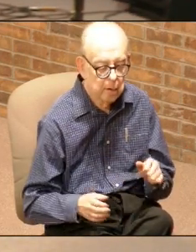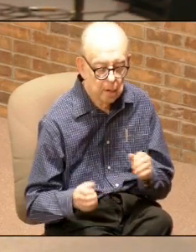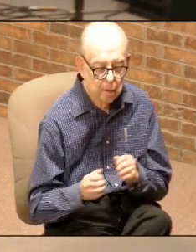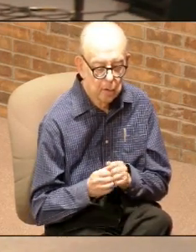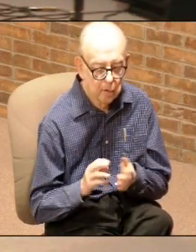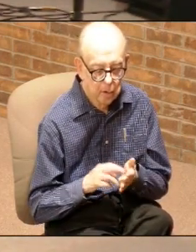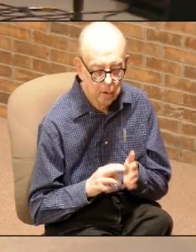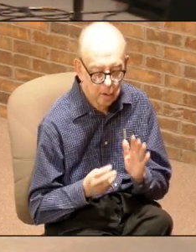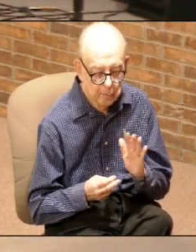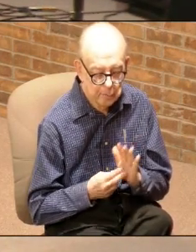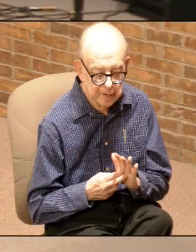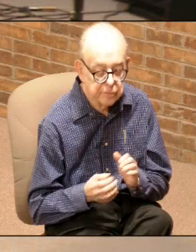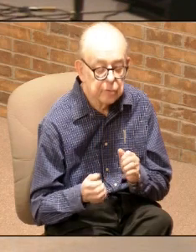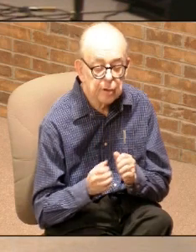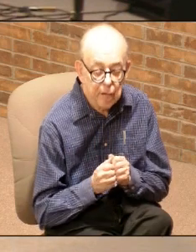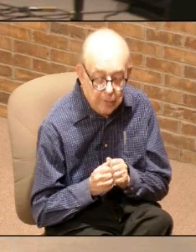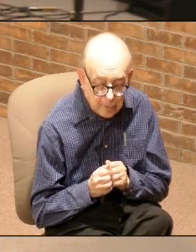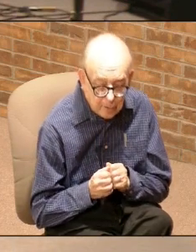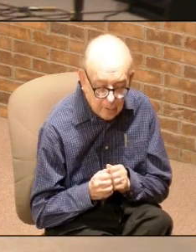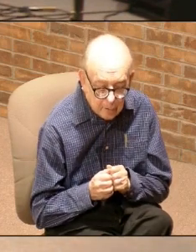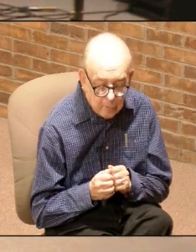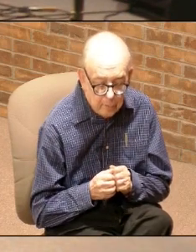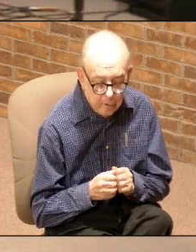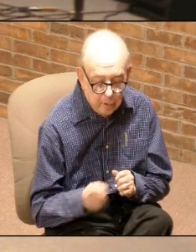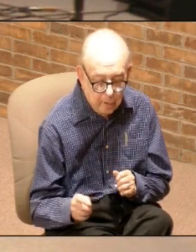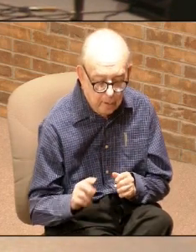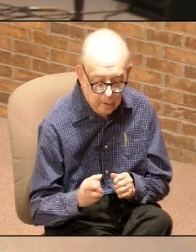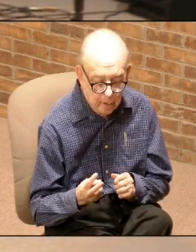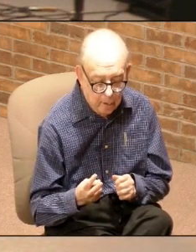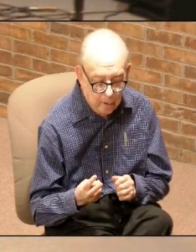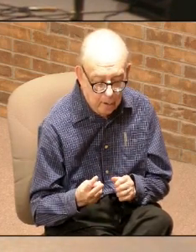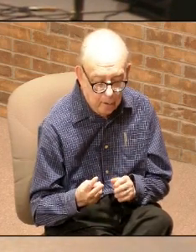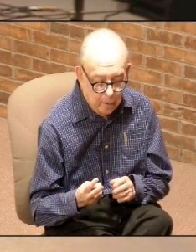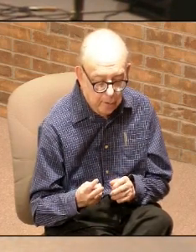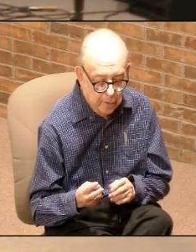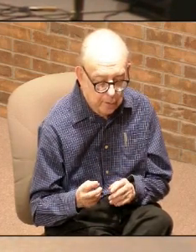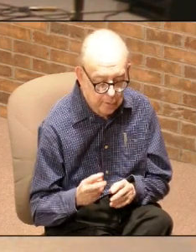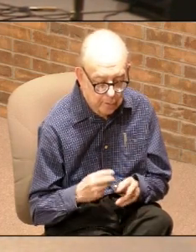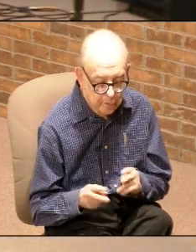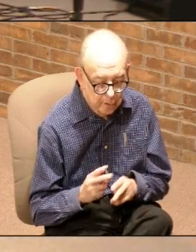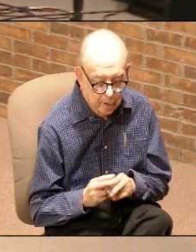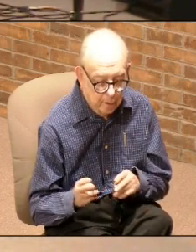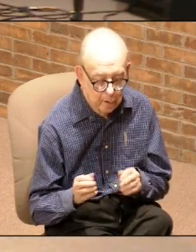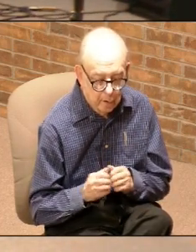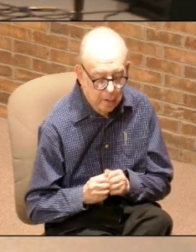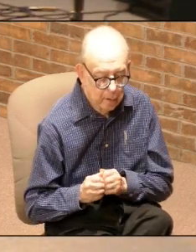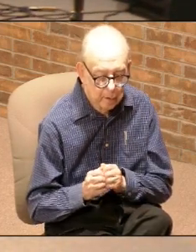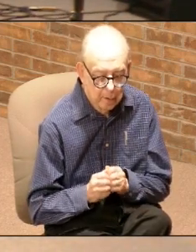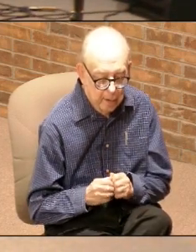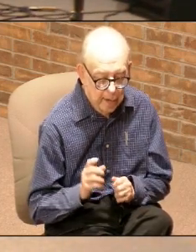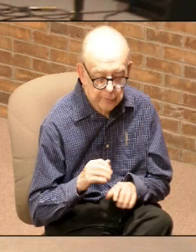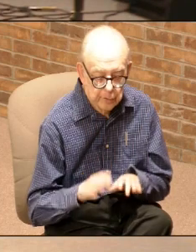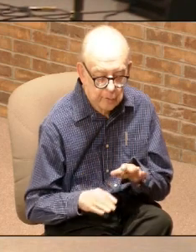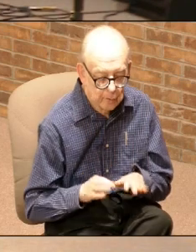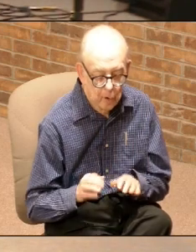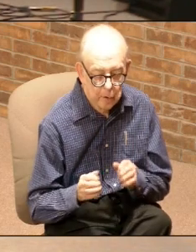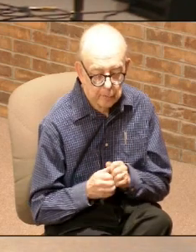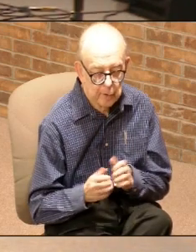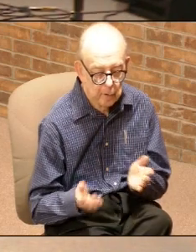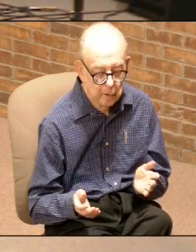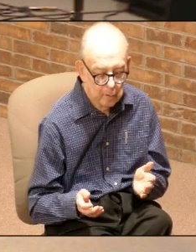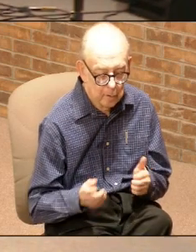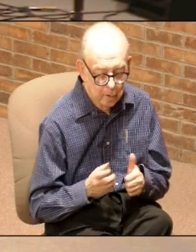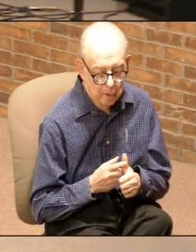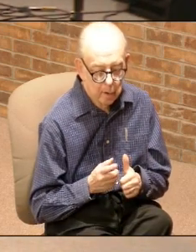together means together. There are two types of together that we've got to do some walking with.